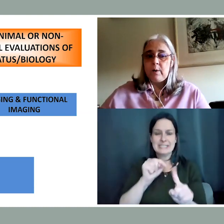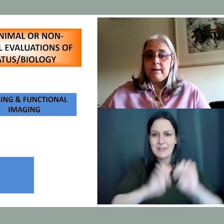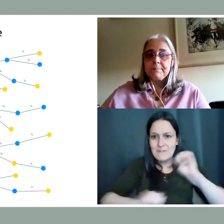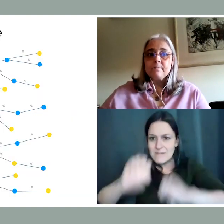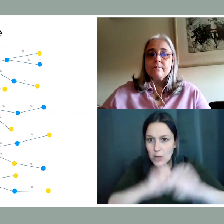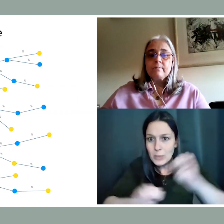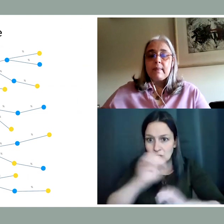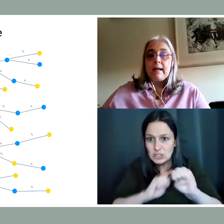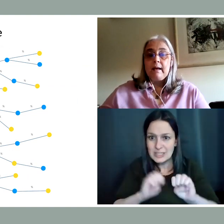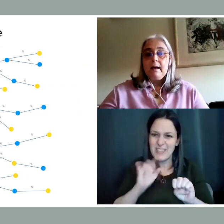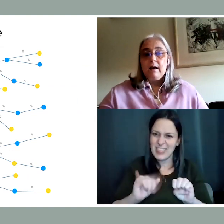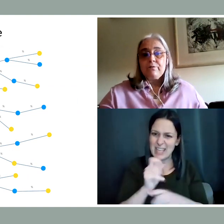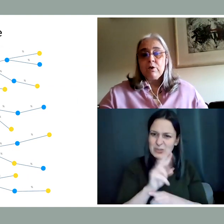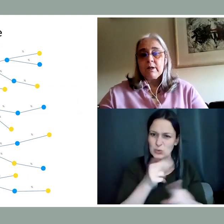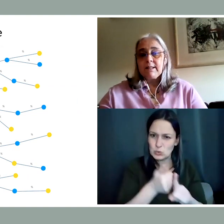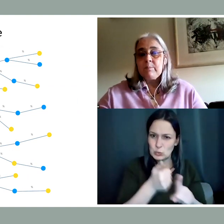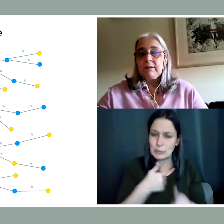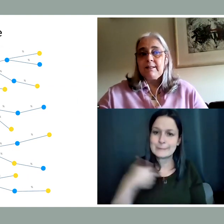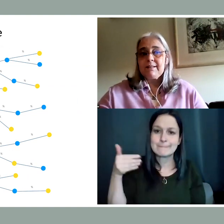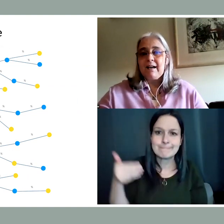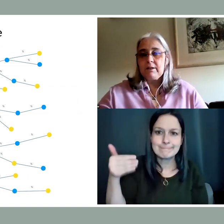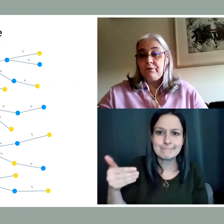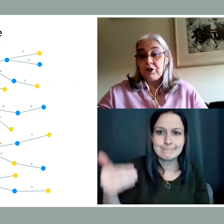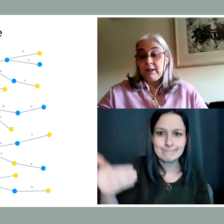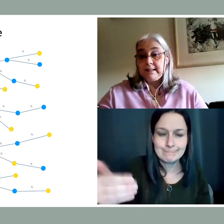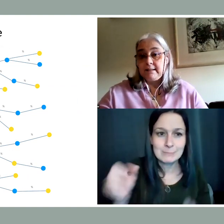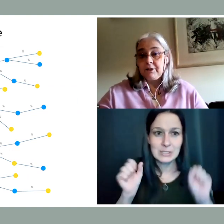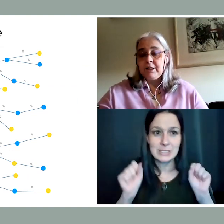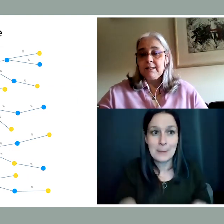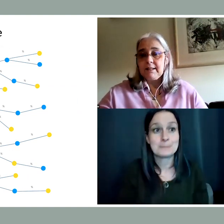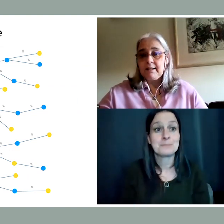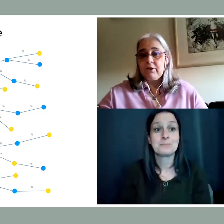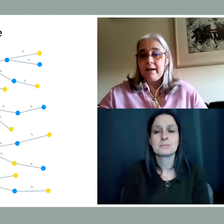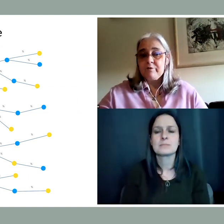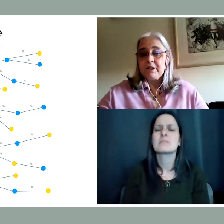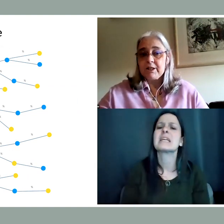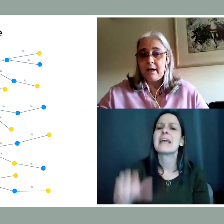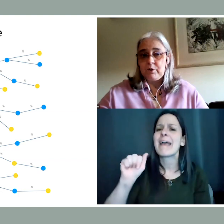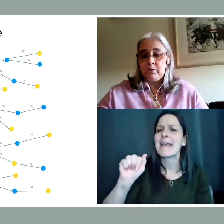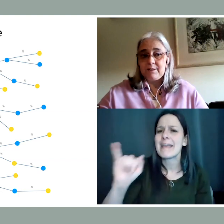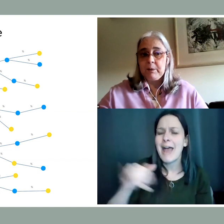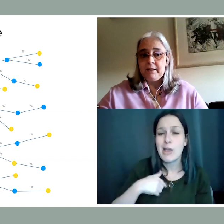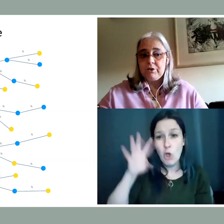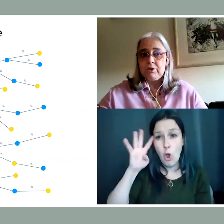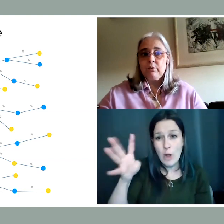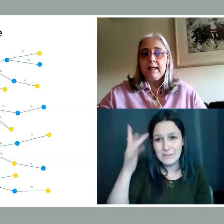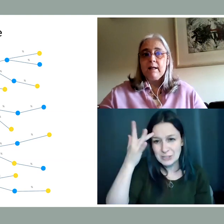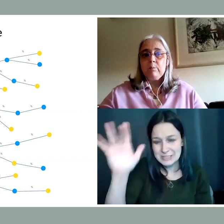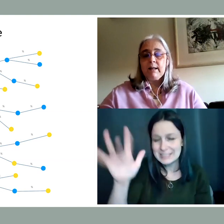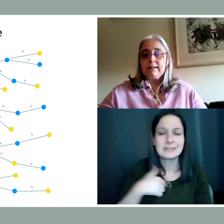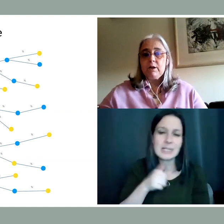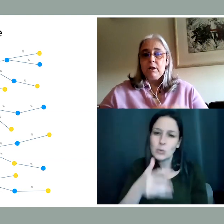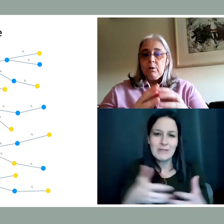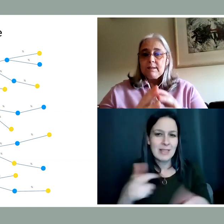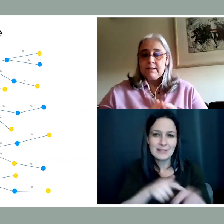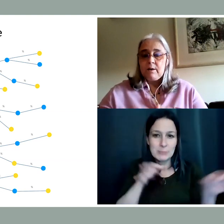serial way. A few words about this artificial intelligence. I don't have much time to explain to you,